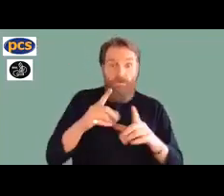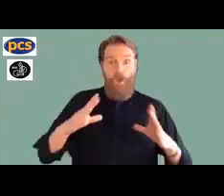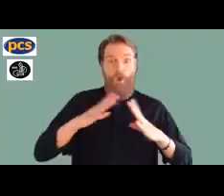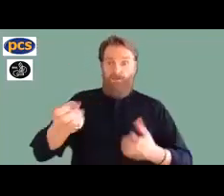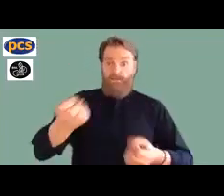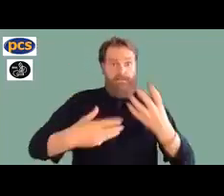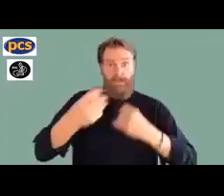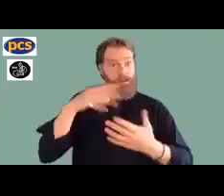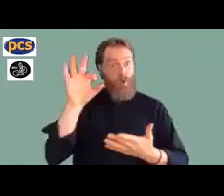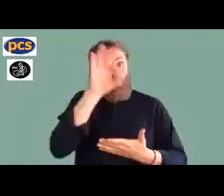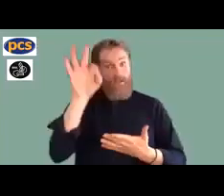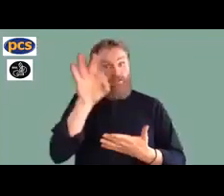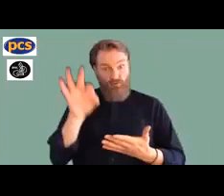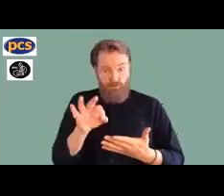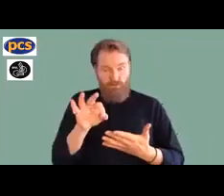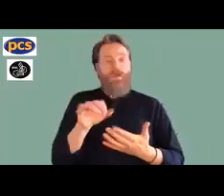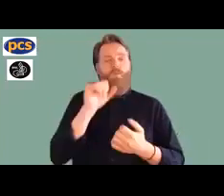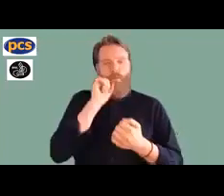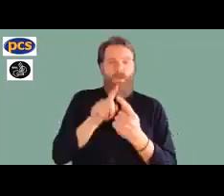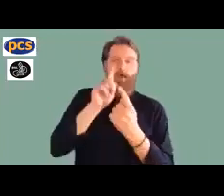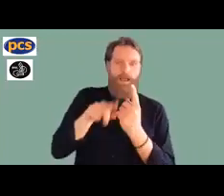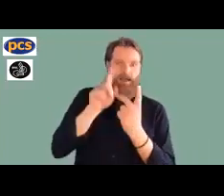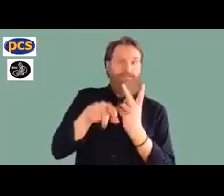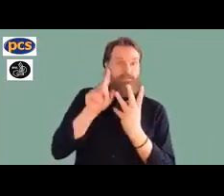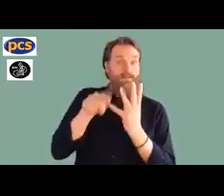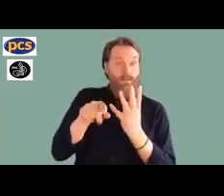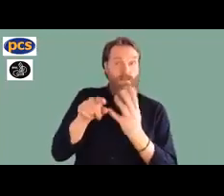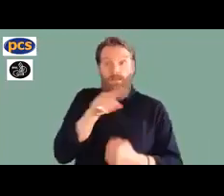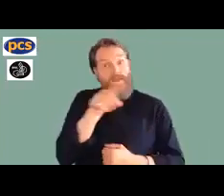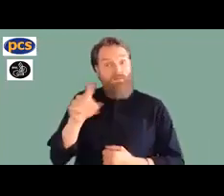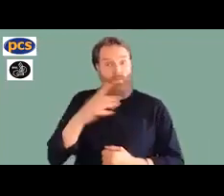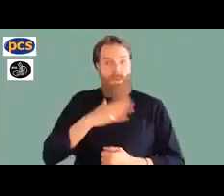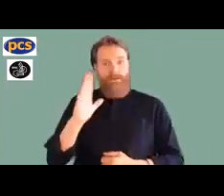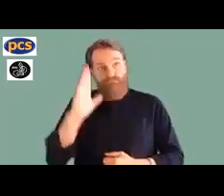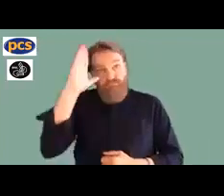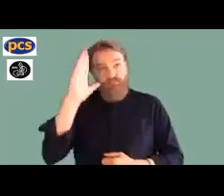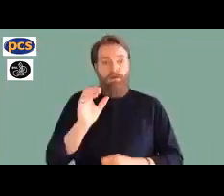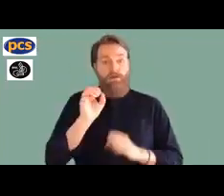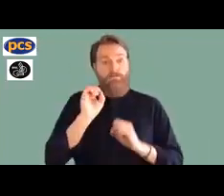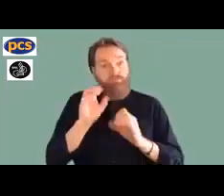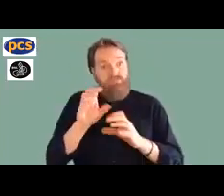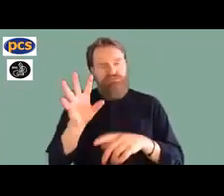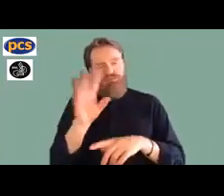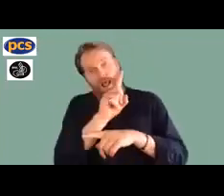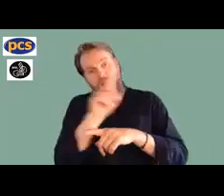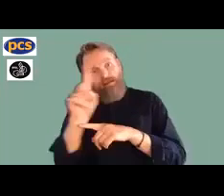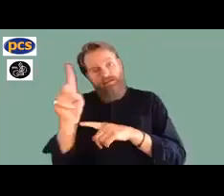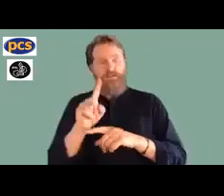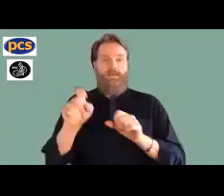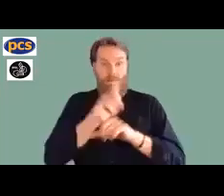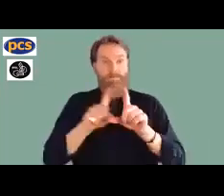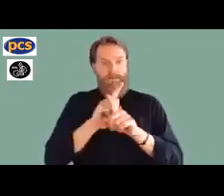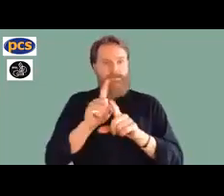them. But also, if you do want to maybe make a contribution, if we get time in the final part, just let